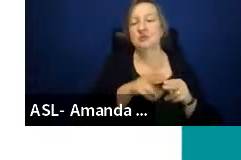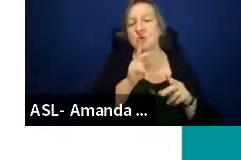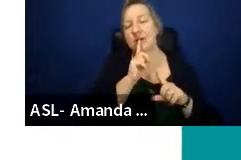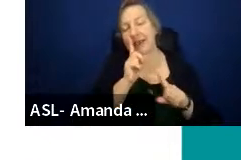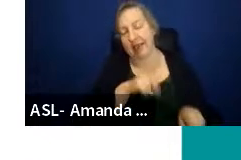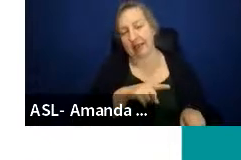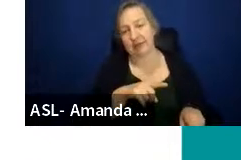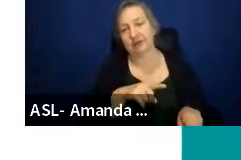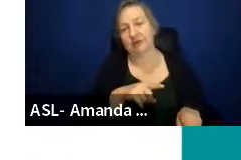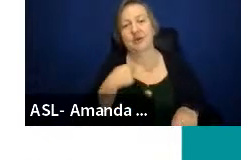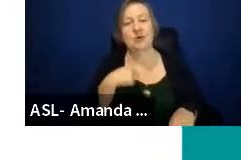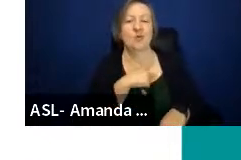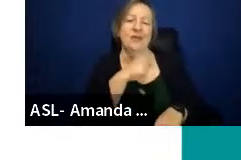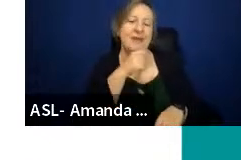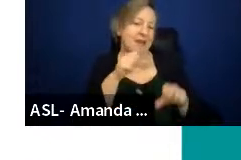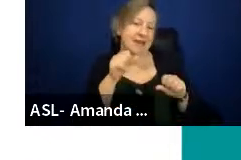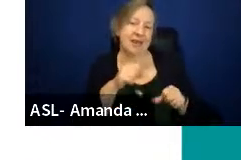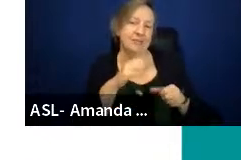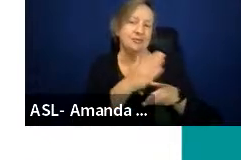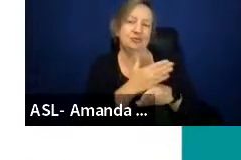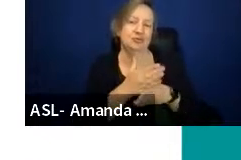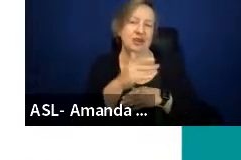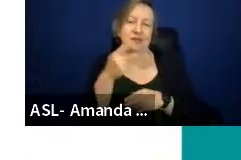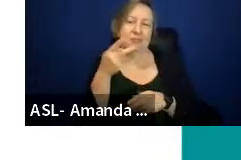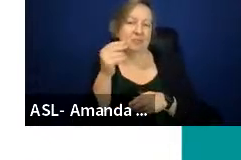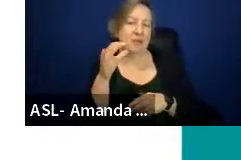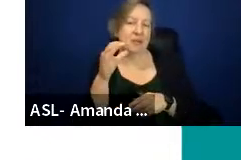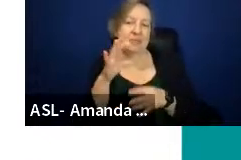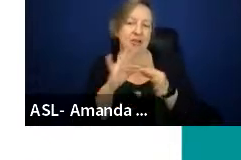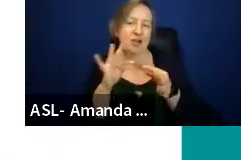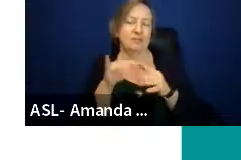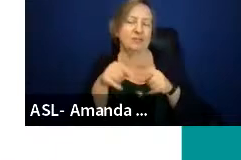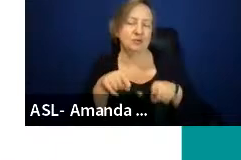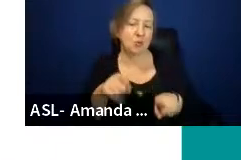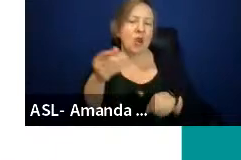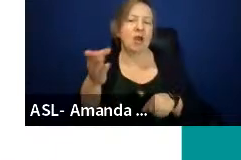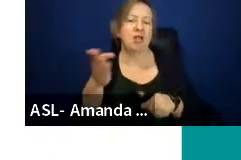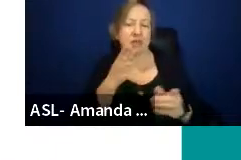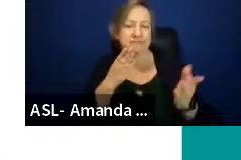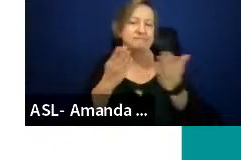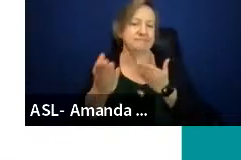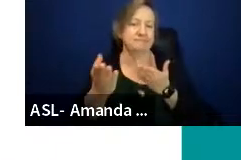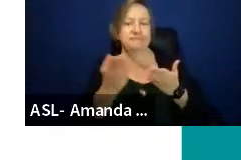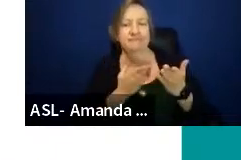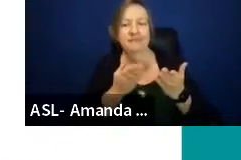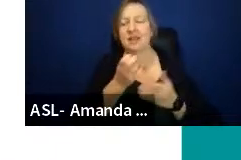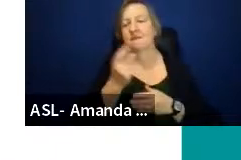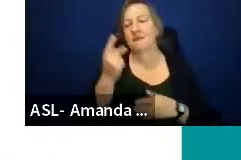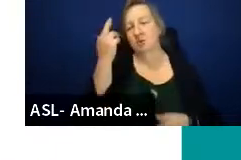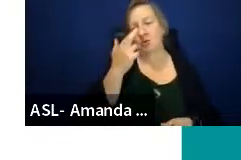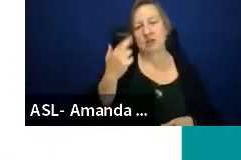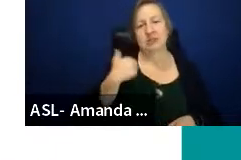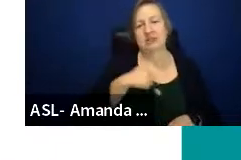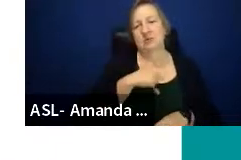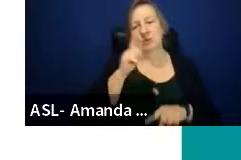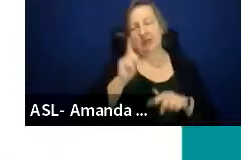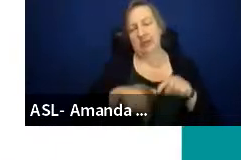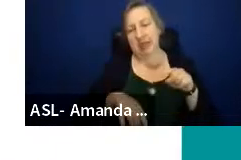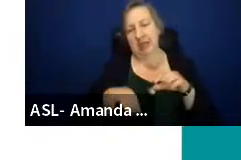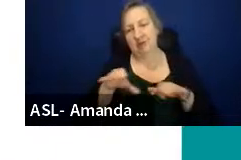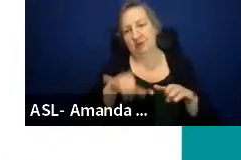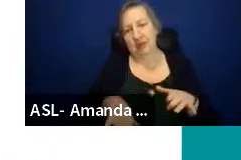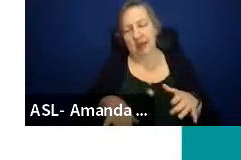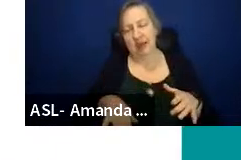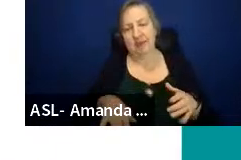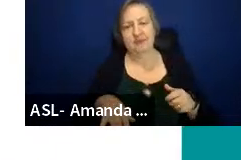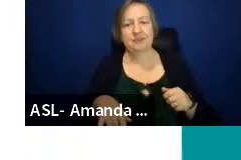is we're not able to share public comments as they come in. There are a few reasons why we can't do that. I would